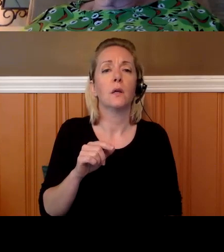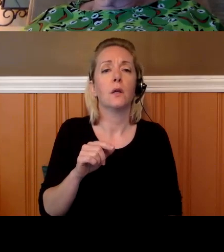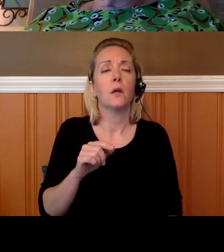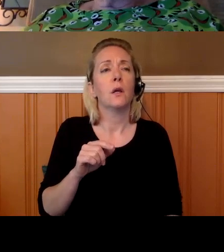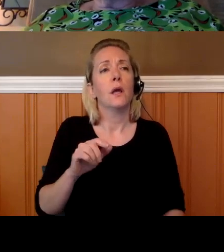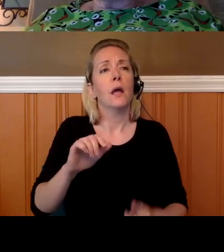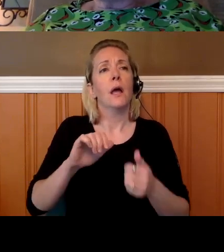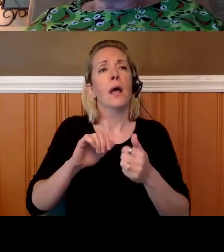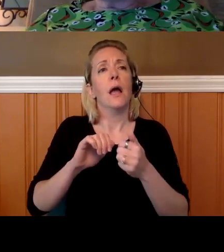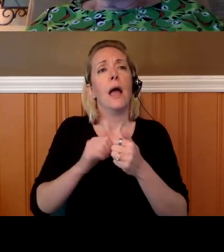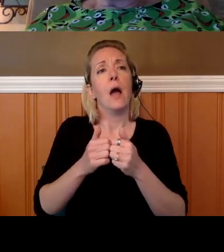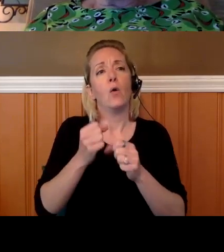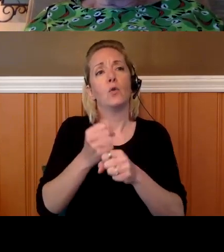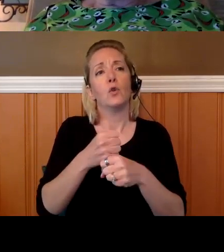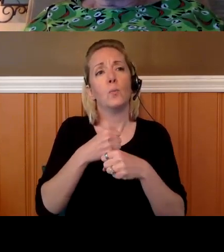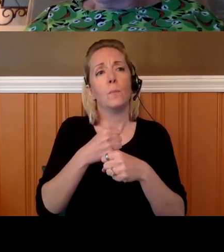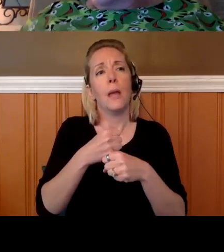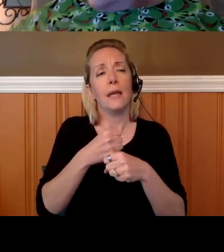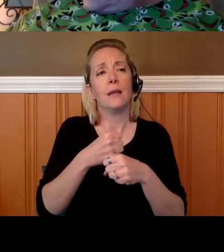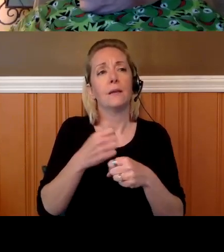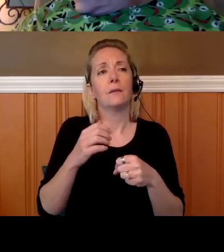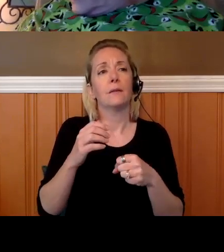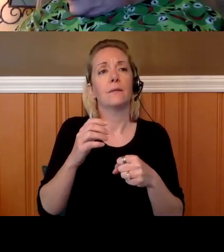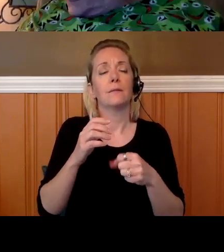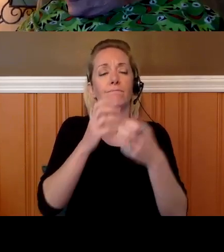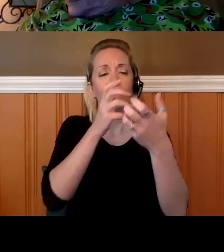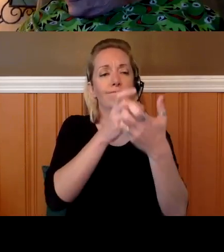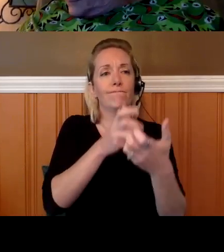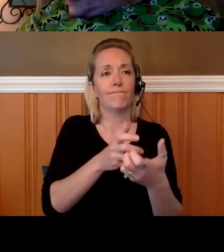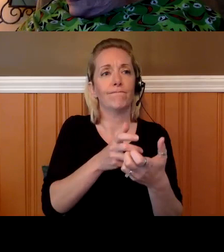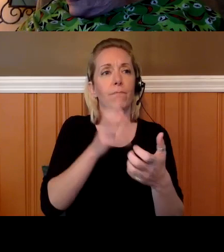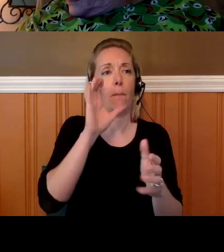to create customized photo pairings, such as the example you showed with Clifford?